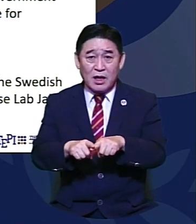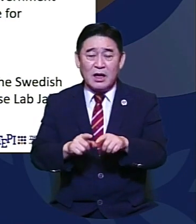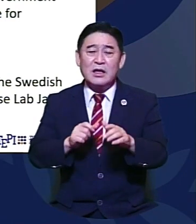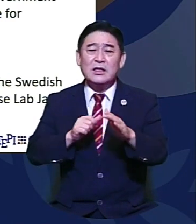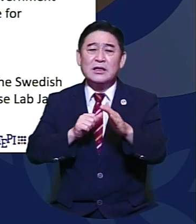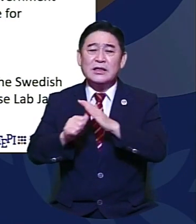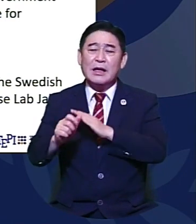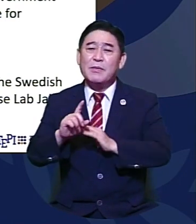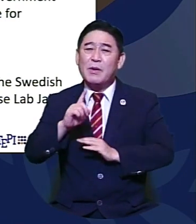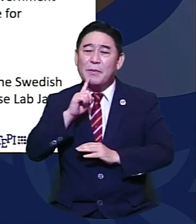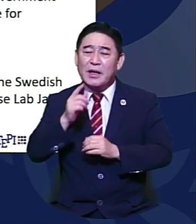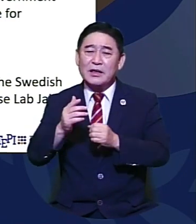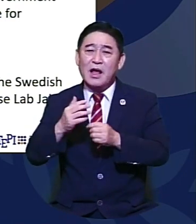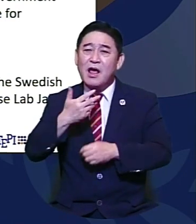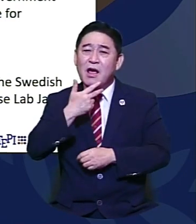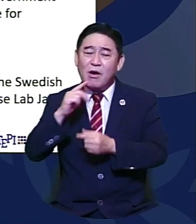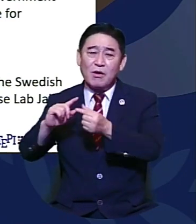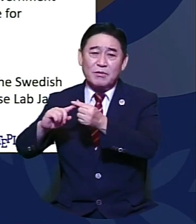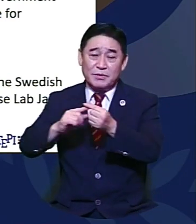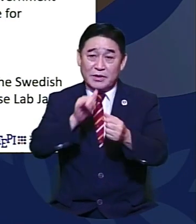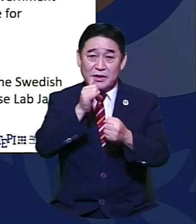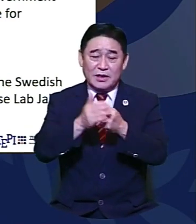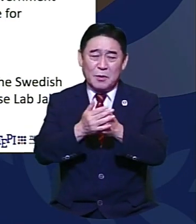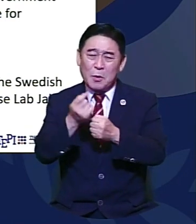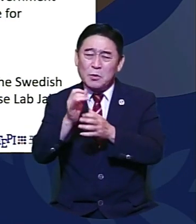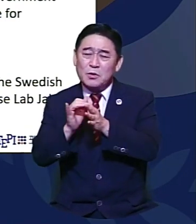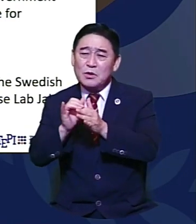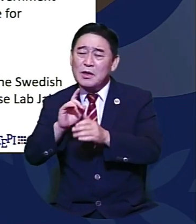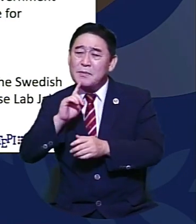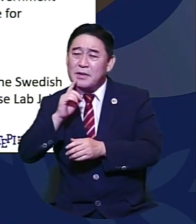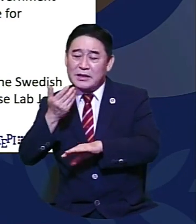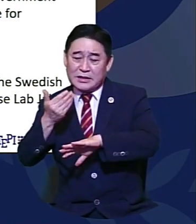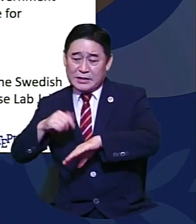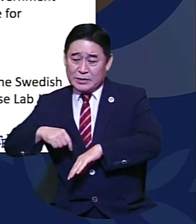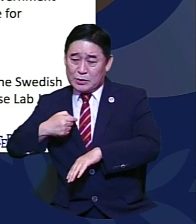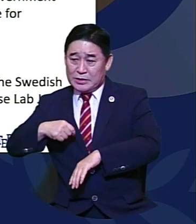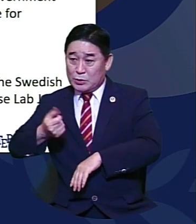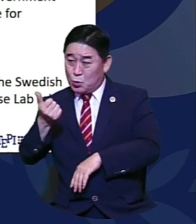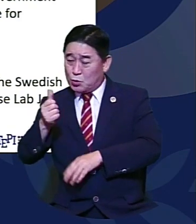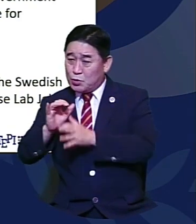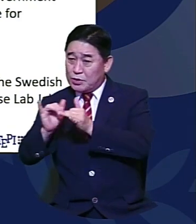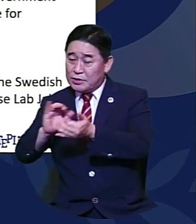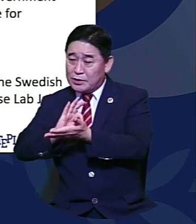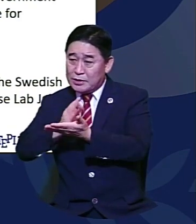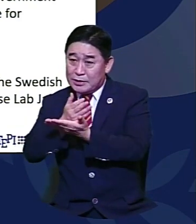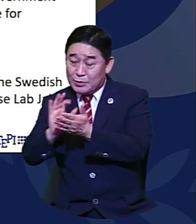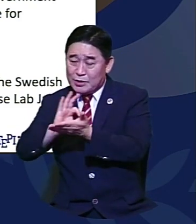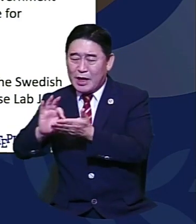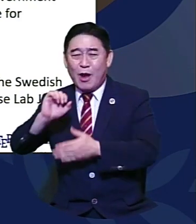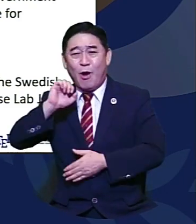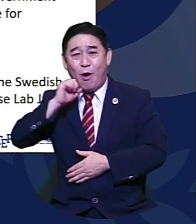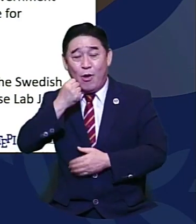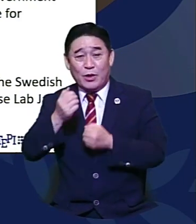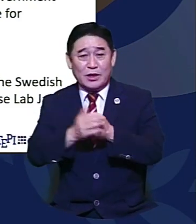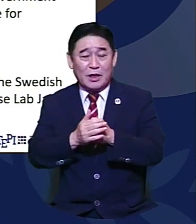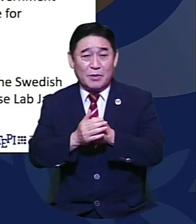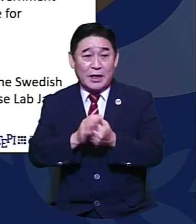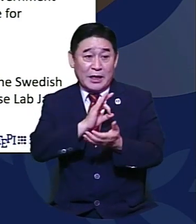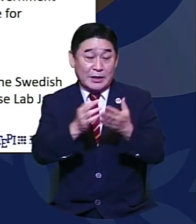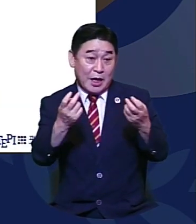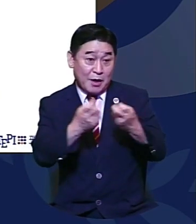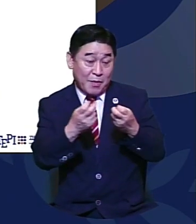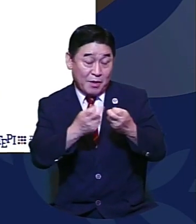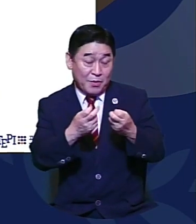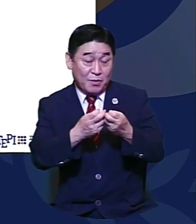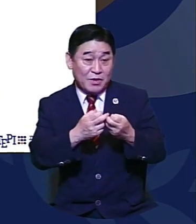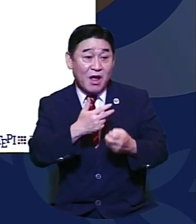and they cannot speak those kind of major languages. So this kind of another example of providing support by